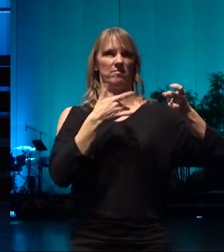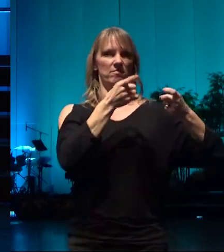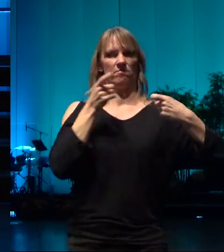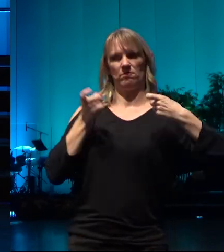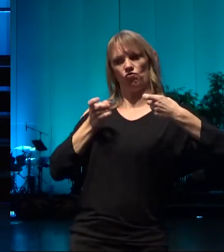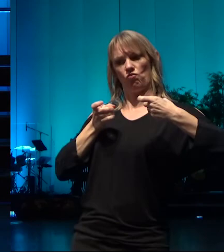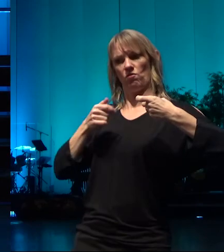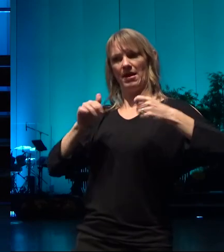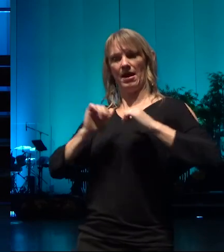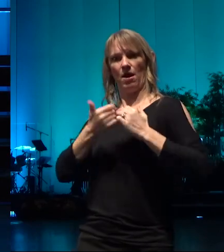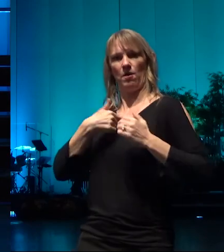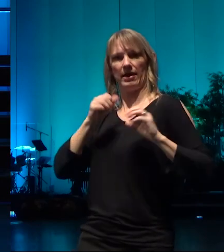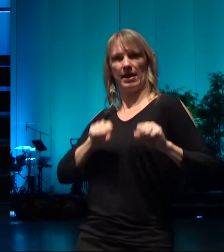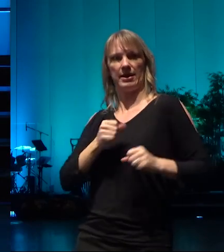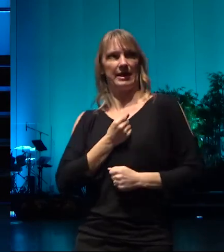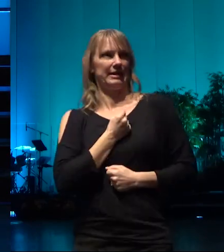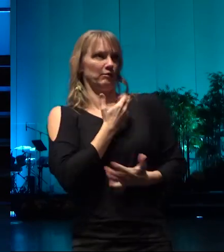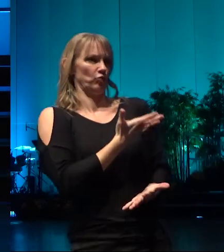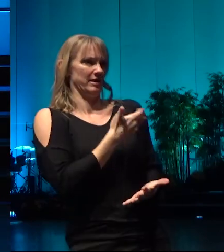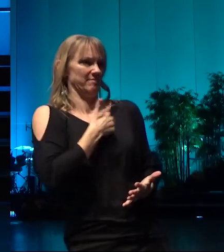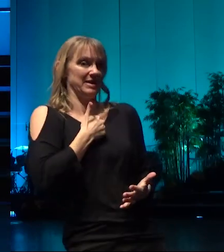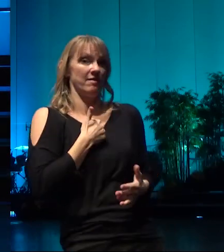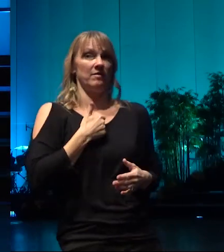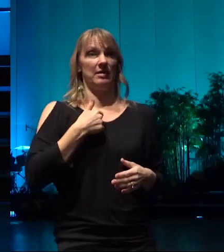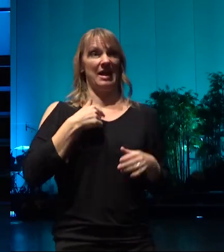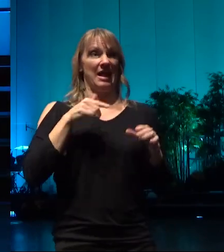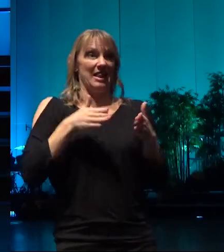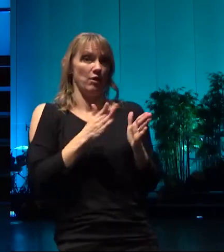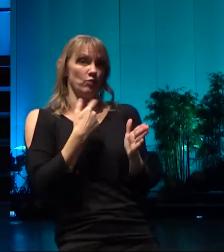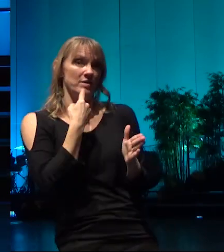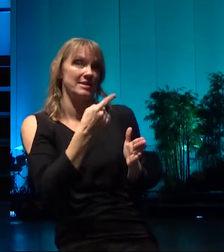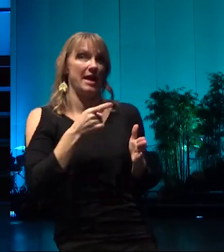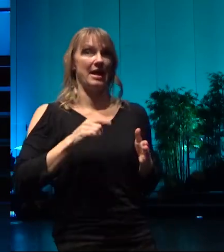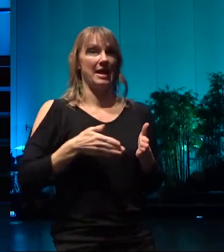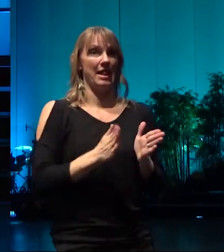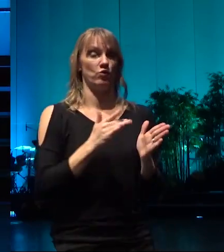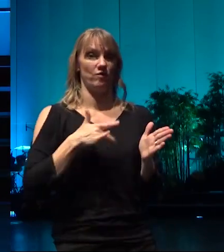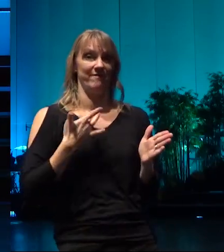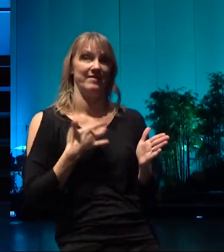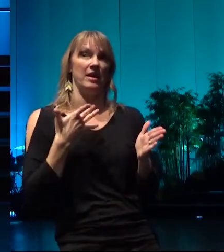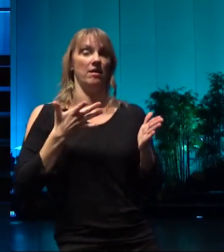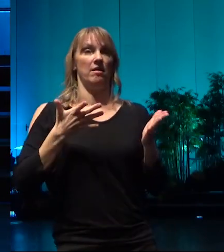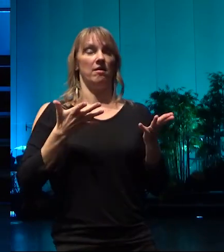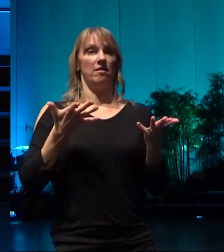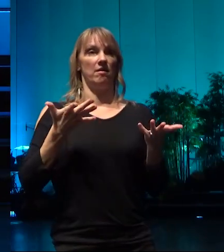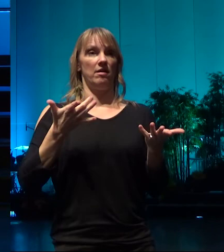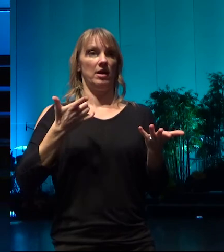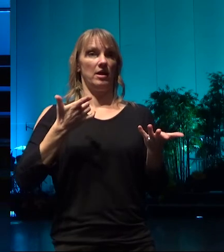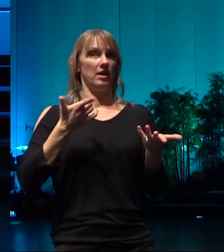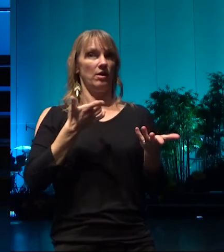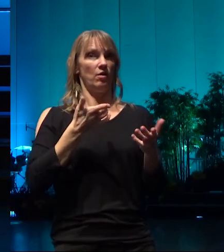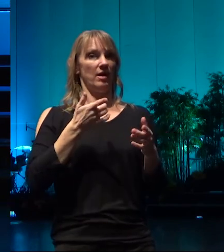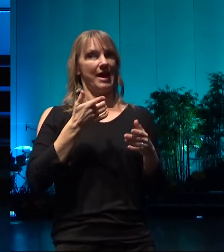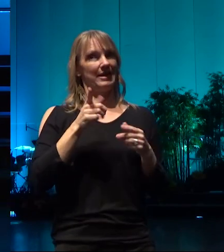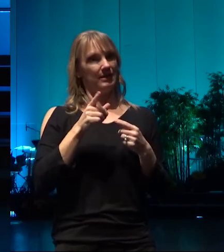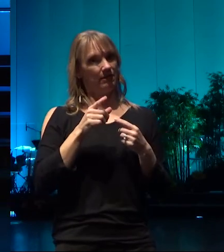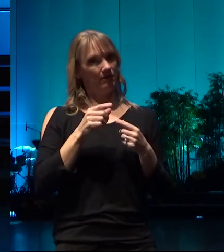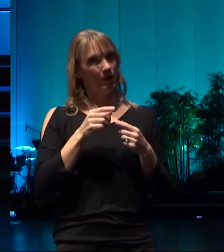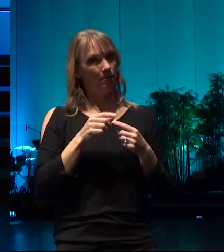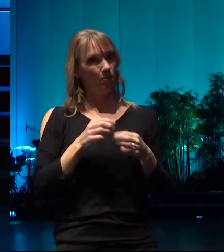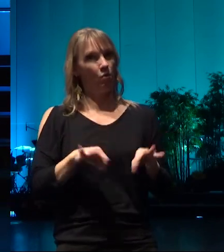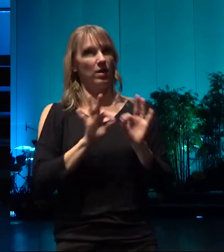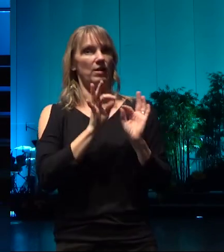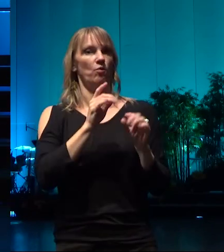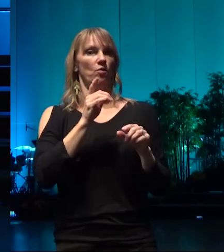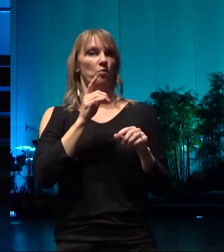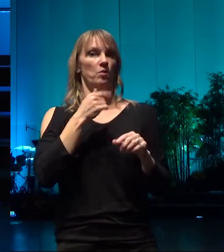I felt, of how I could express myself, what I was allowed to say, what I was allowed to feel, and most importantly, wasn't what I wasn't allowed